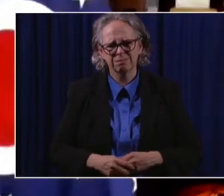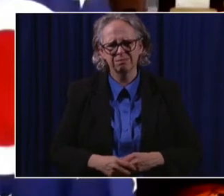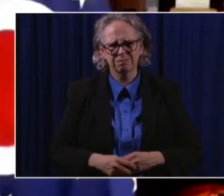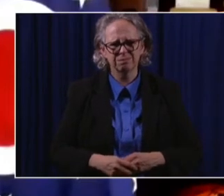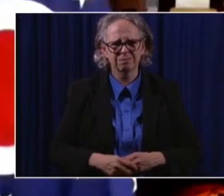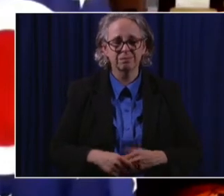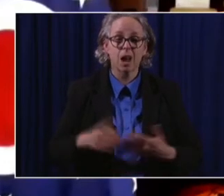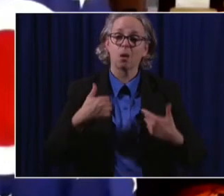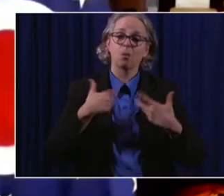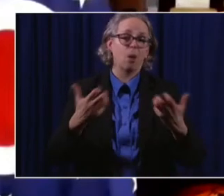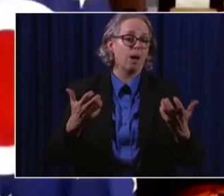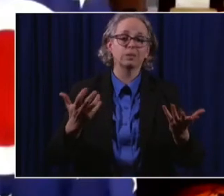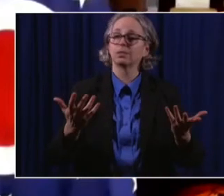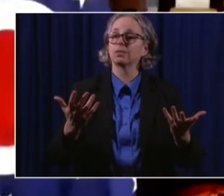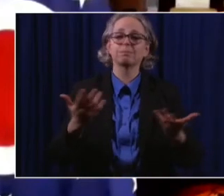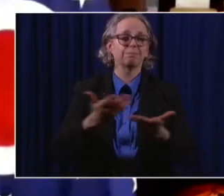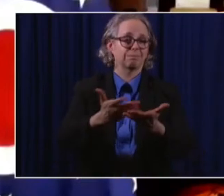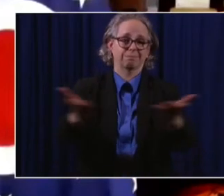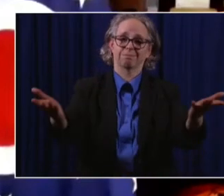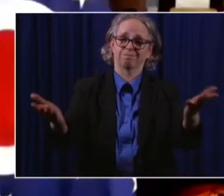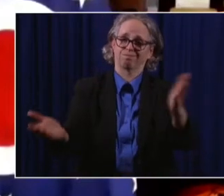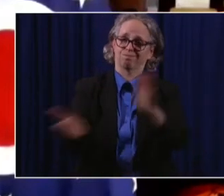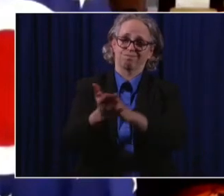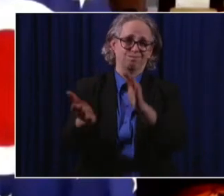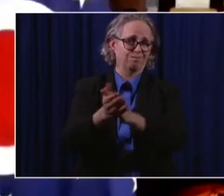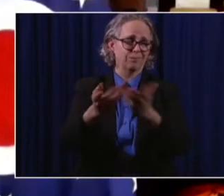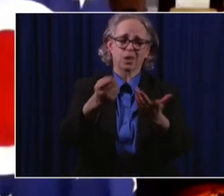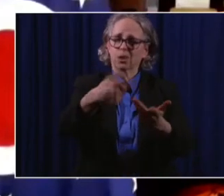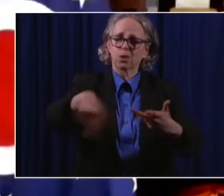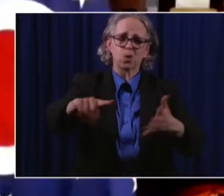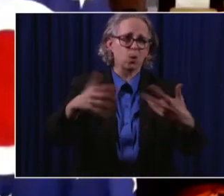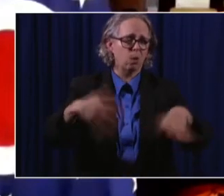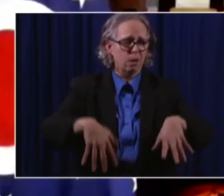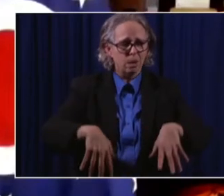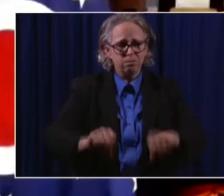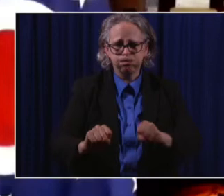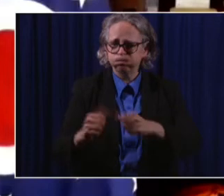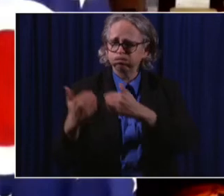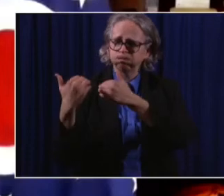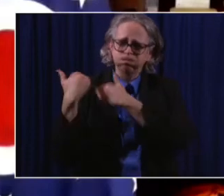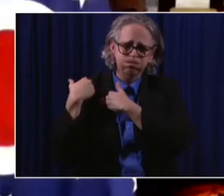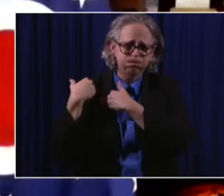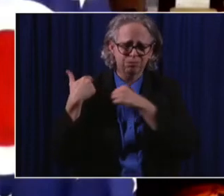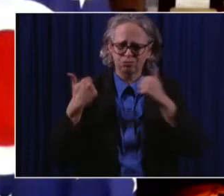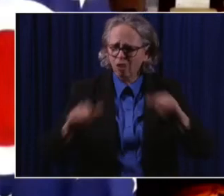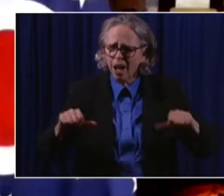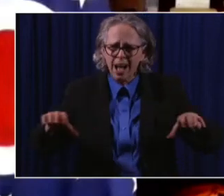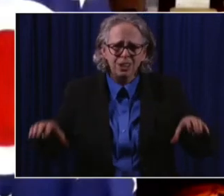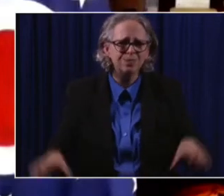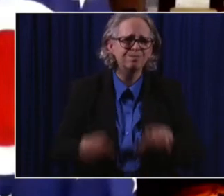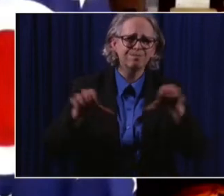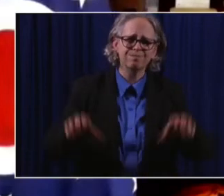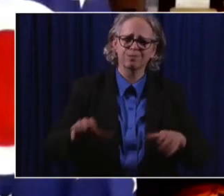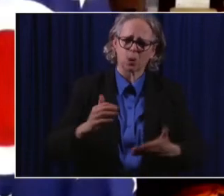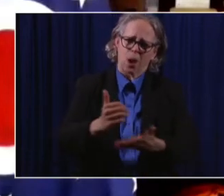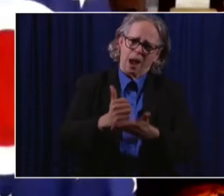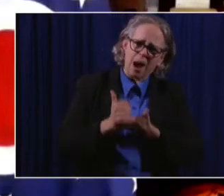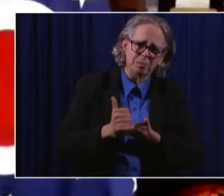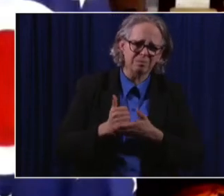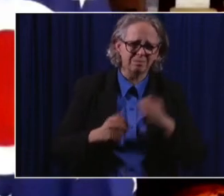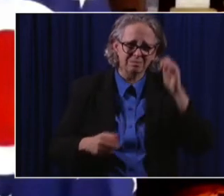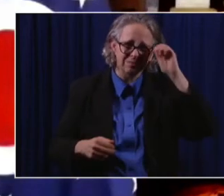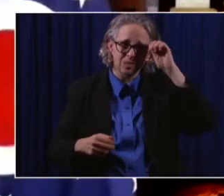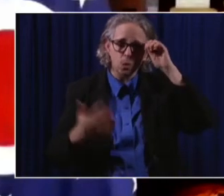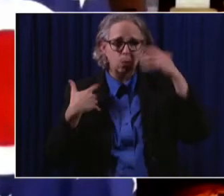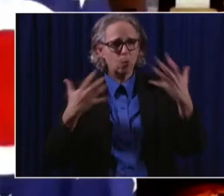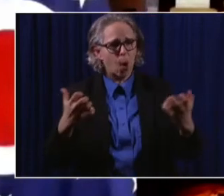and really making things better for all of us. And one of the groups of people that do that are child care centers. We